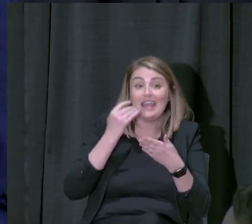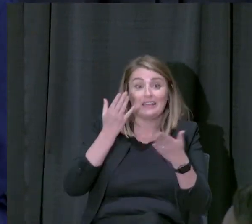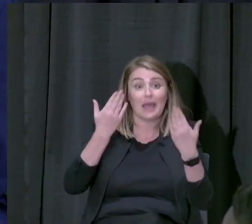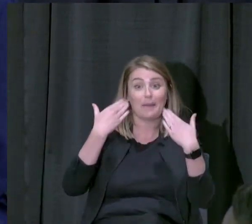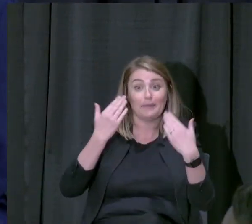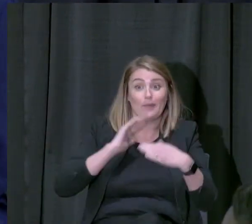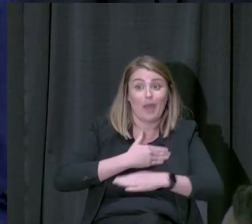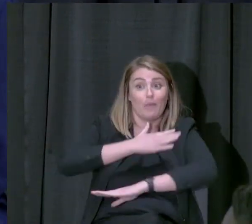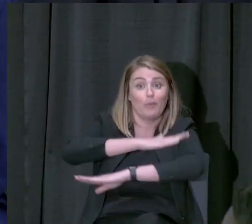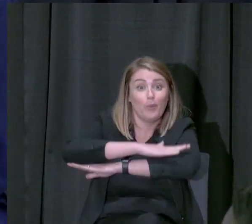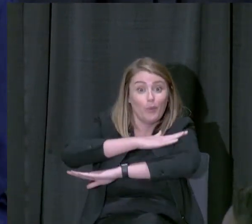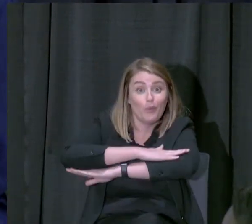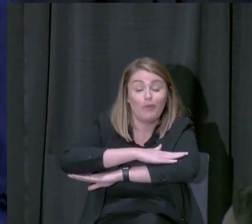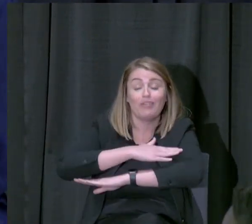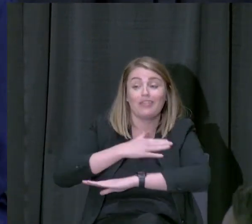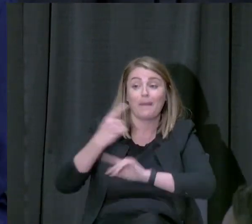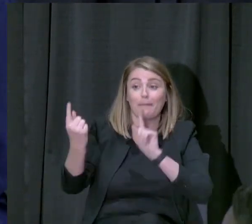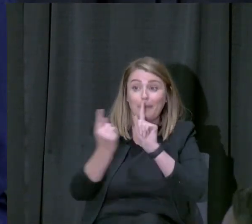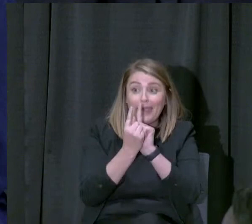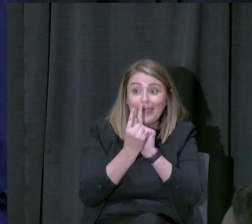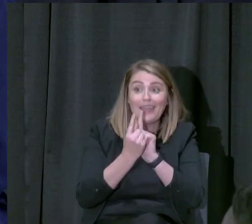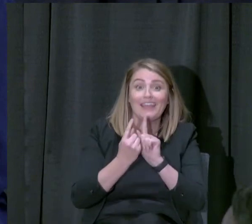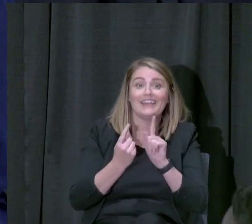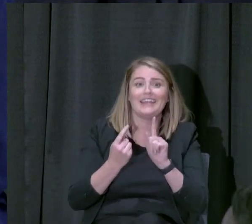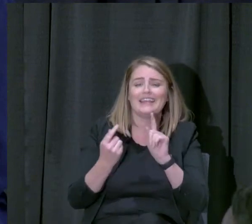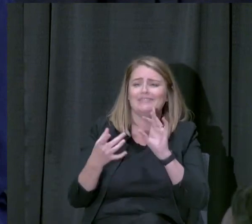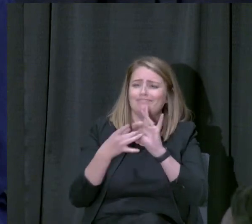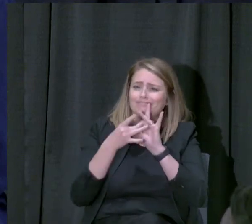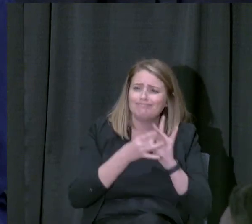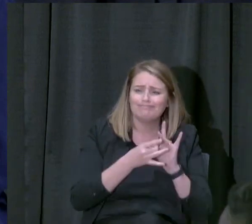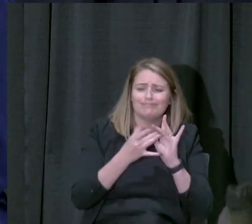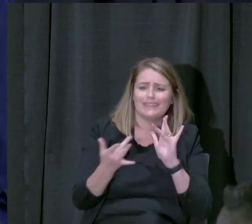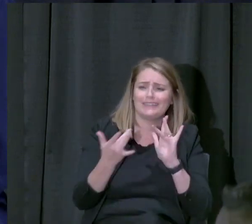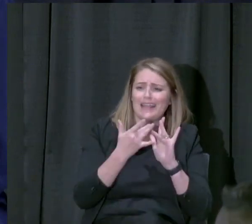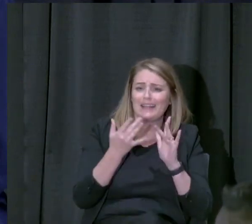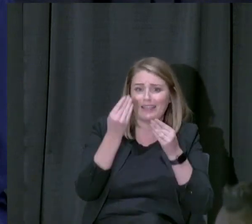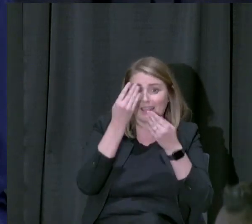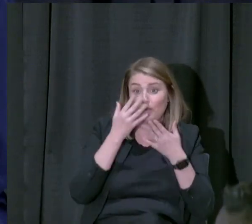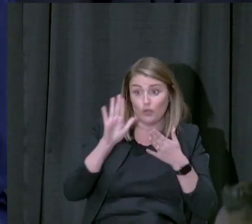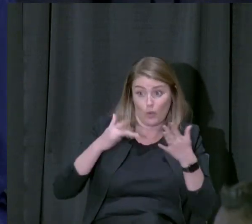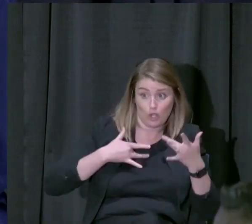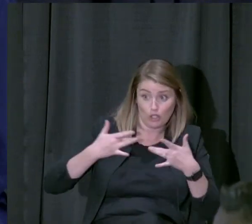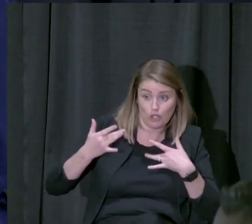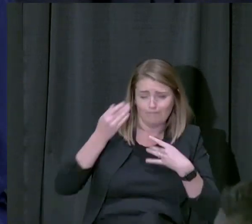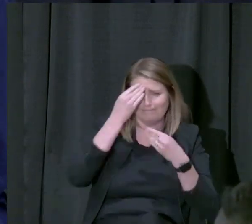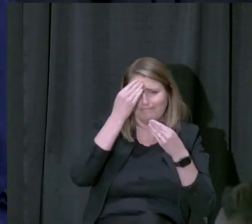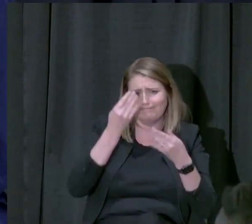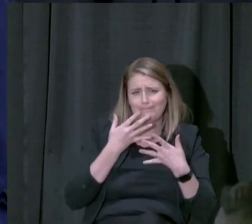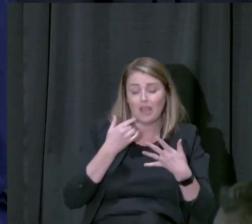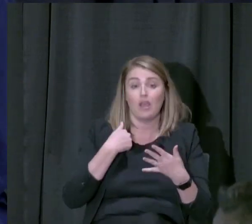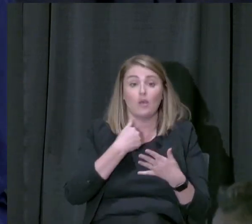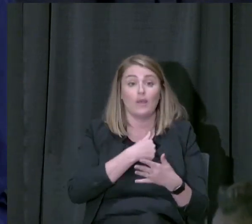booth and meet us, stay connected, let us know your concerns. We are on